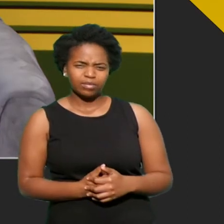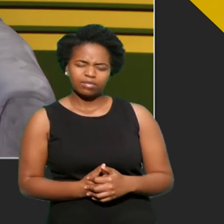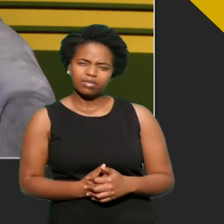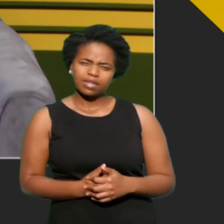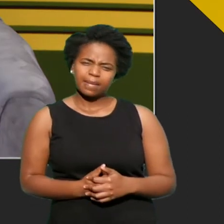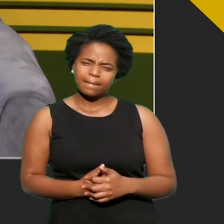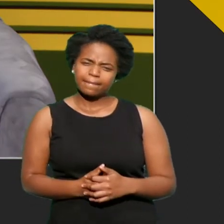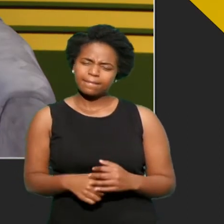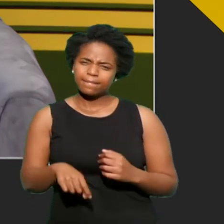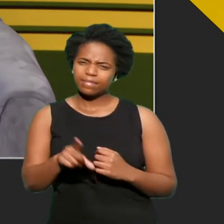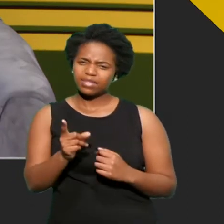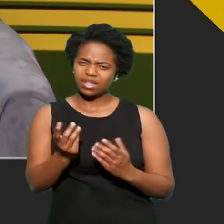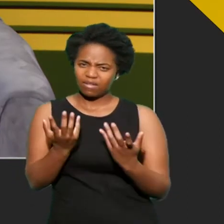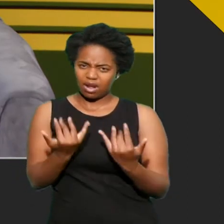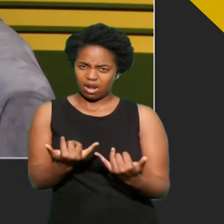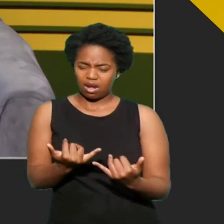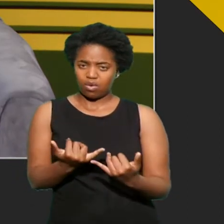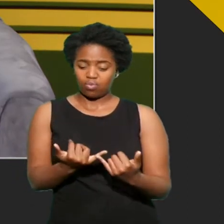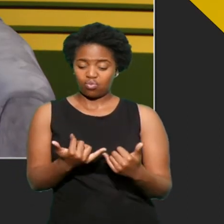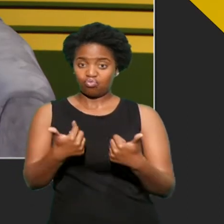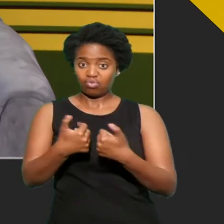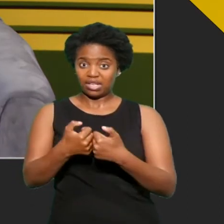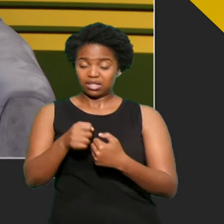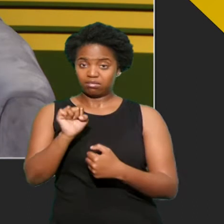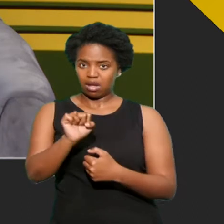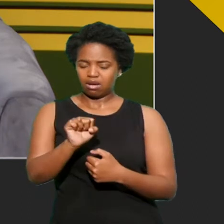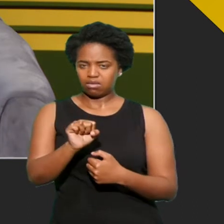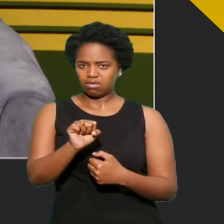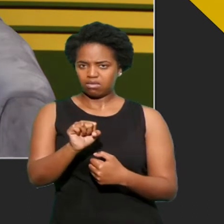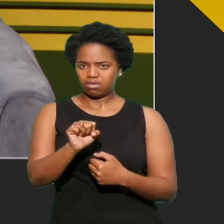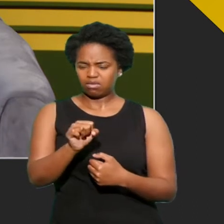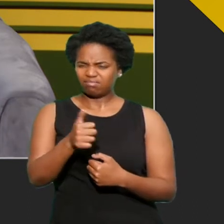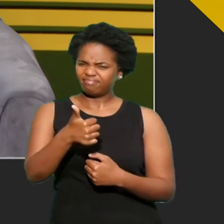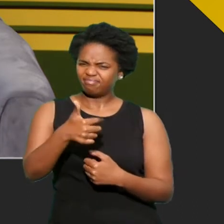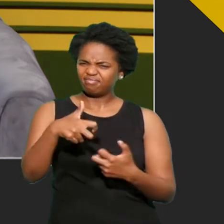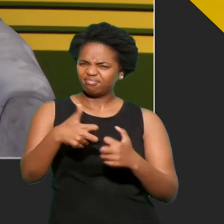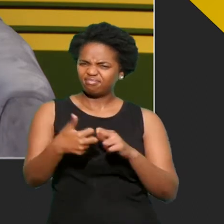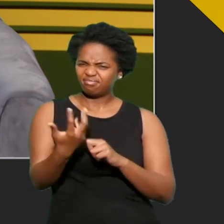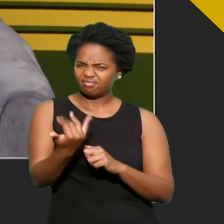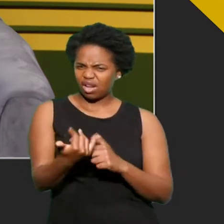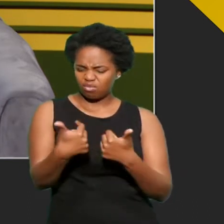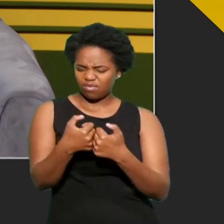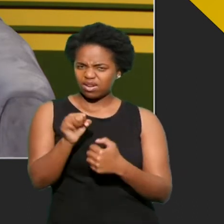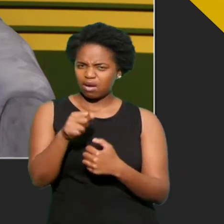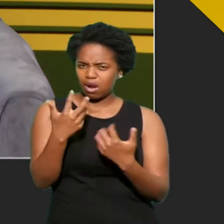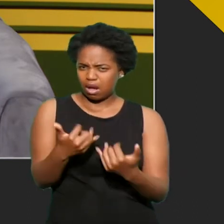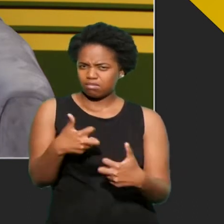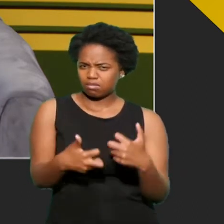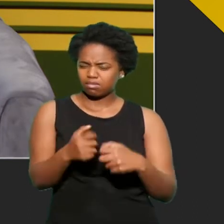Anonymous, even manje in the new relationship uthi izinto azisahambi right khawusitshele ukuthi what's happening manje?